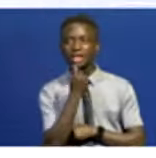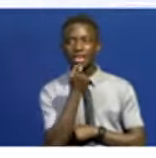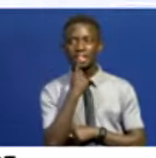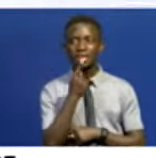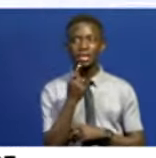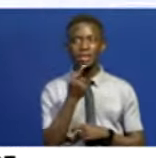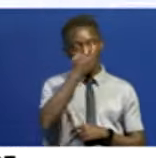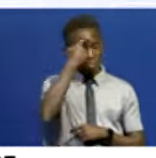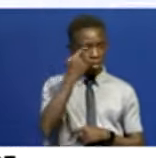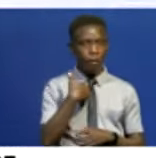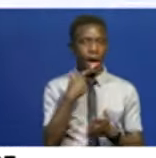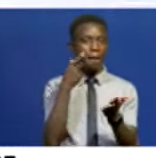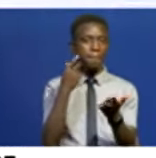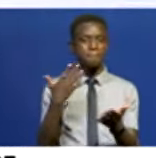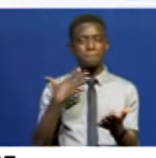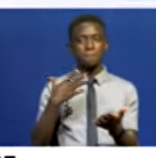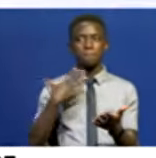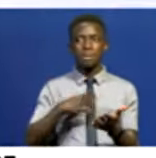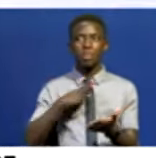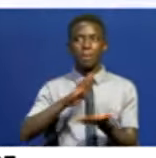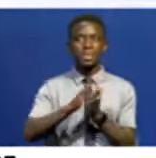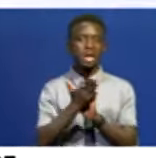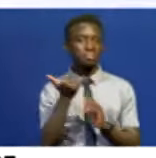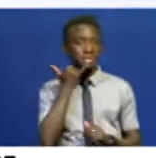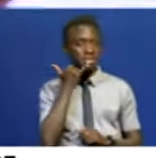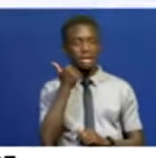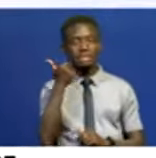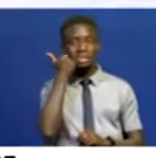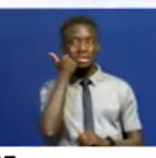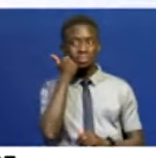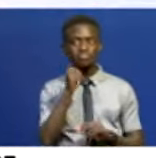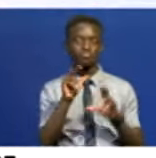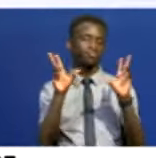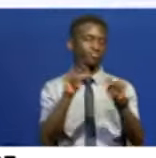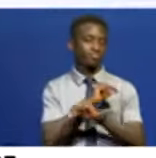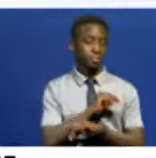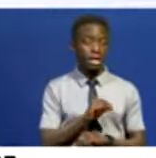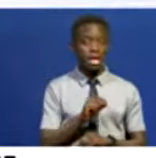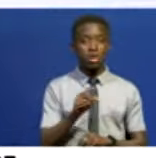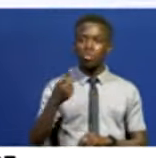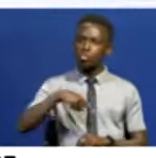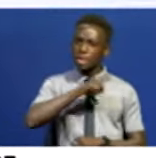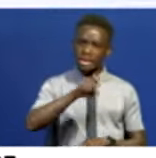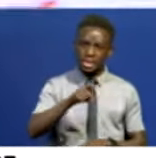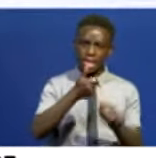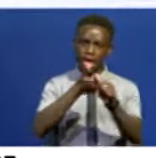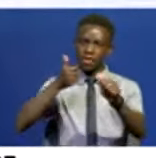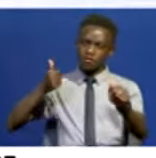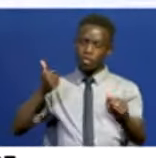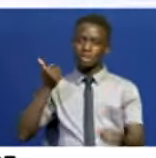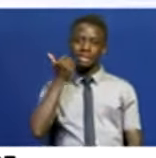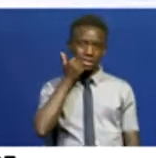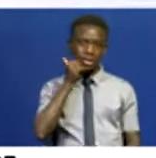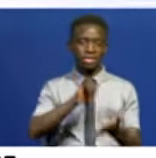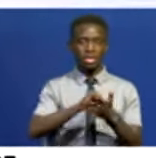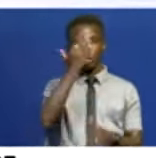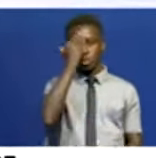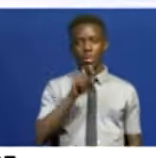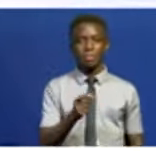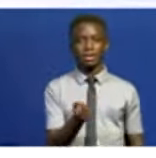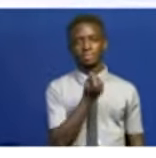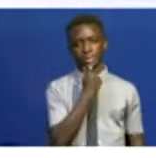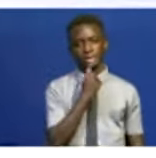merely because they want people to be sick. It is when we cannot avoid being sick, that is why we have to take medicine.